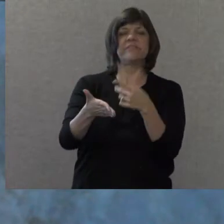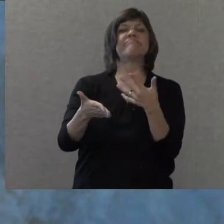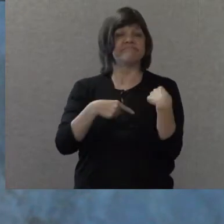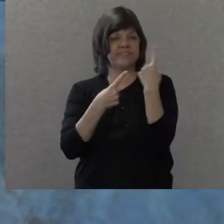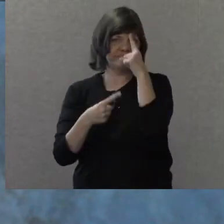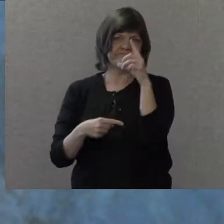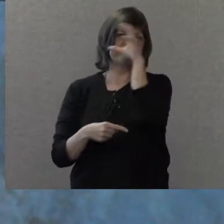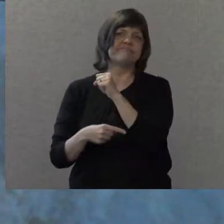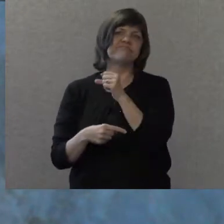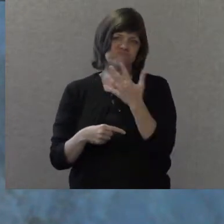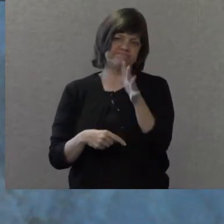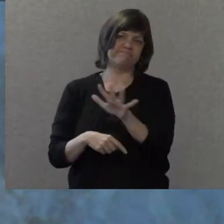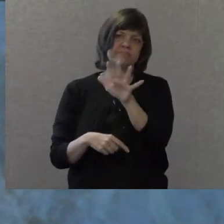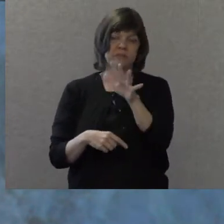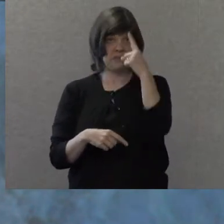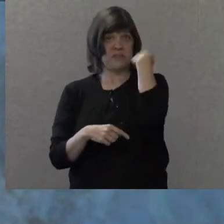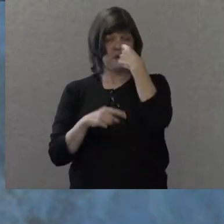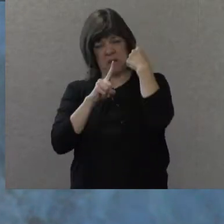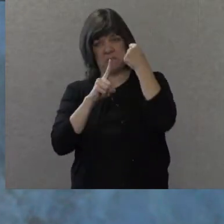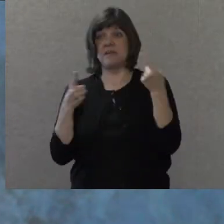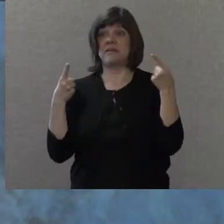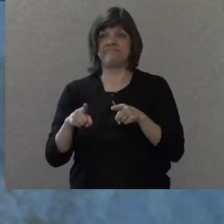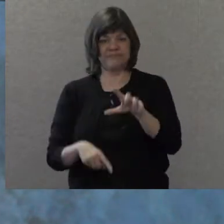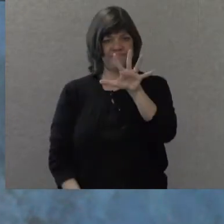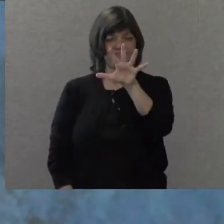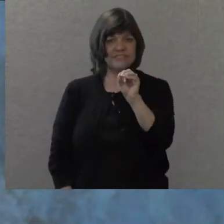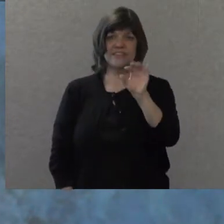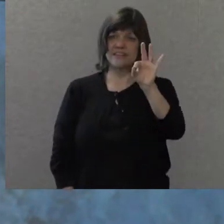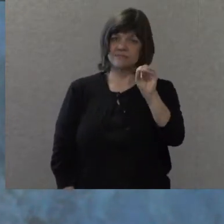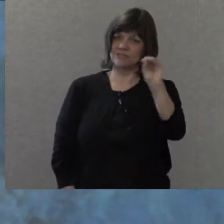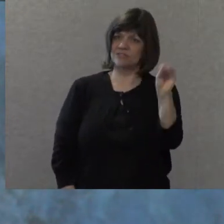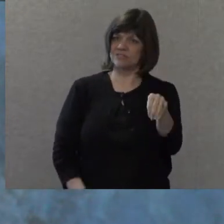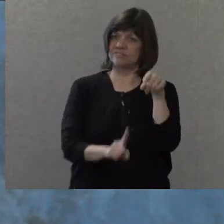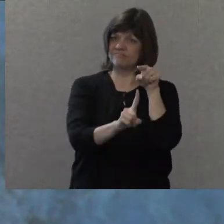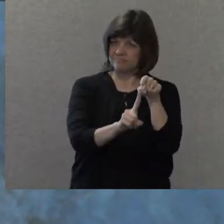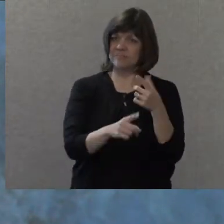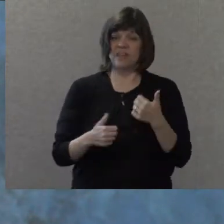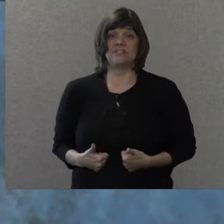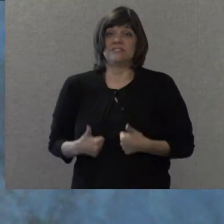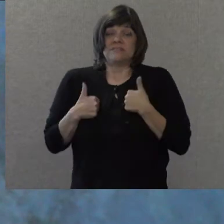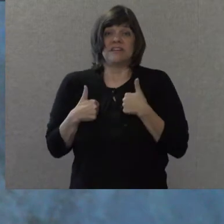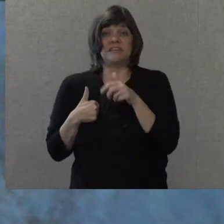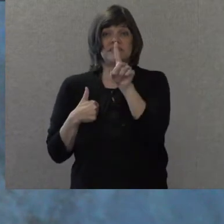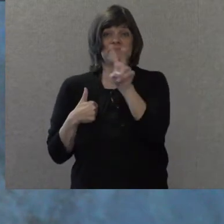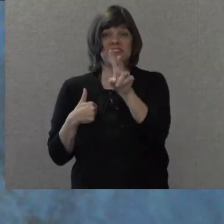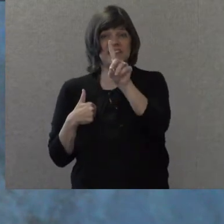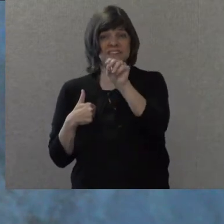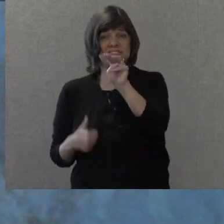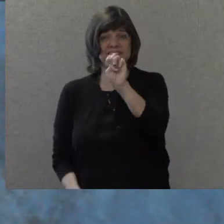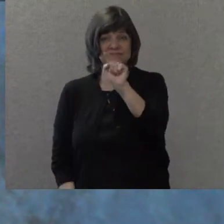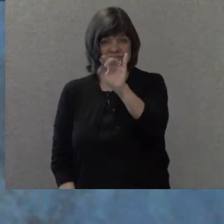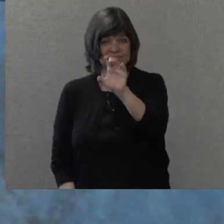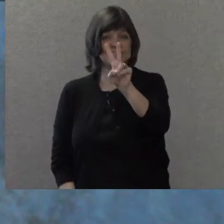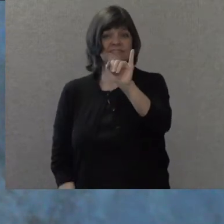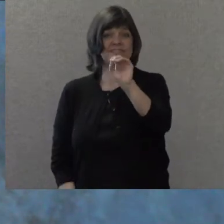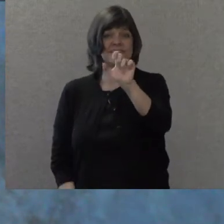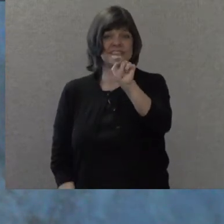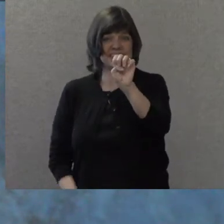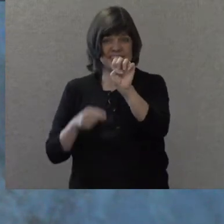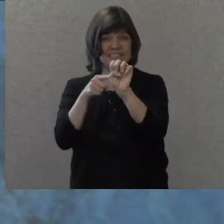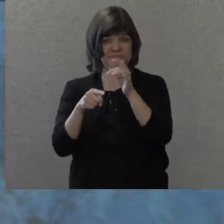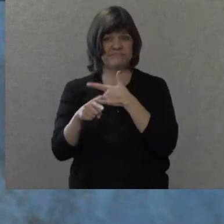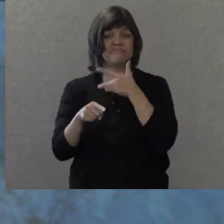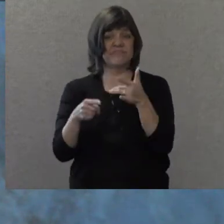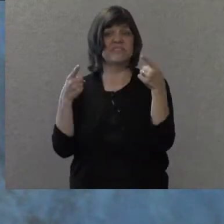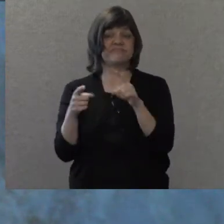to the head or face occur in 50 to 90% of assaults. Survivors of domestic violence are more likely to